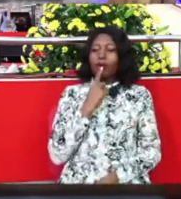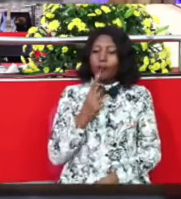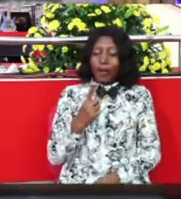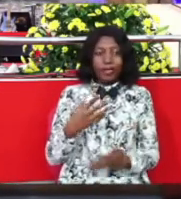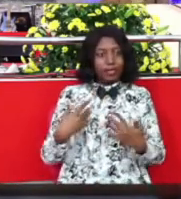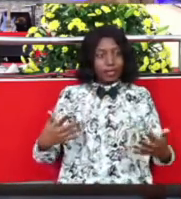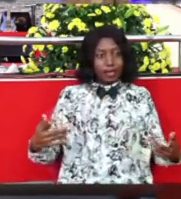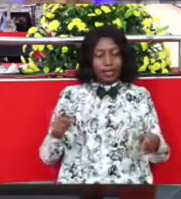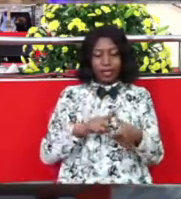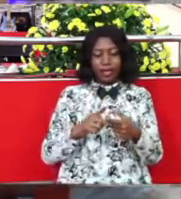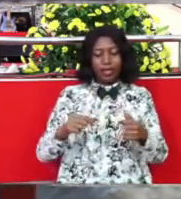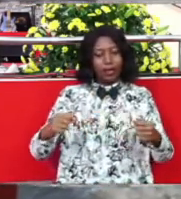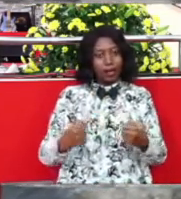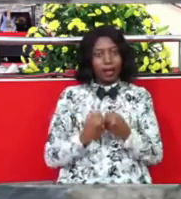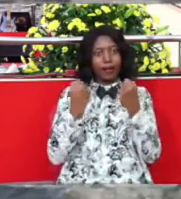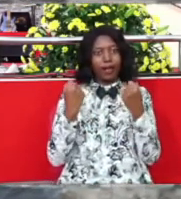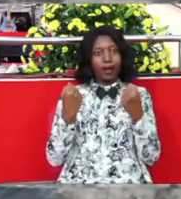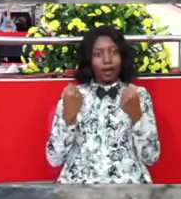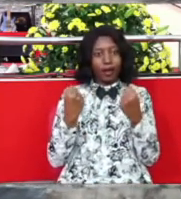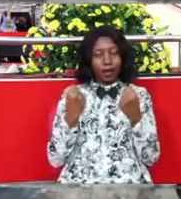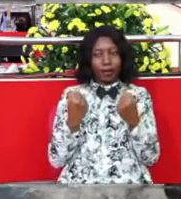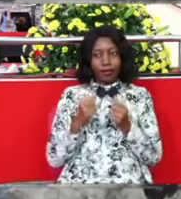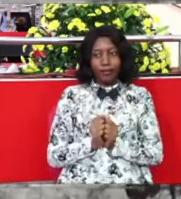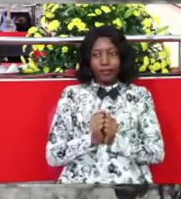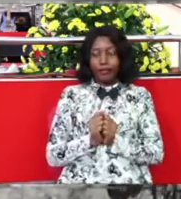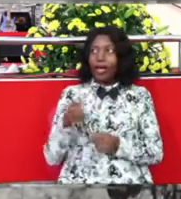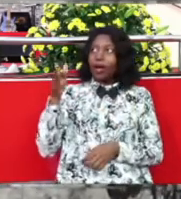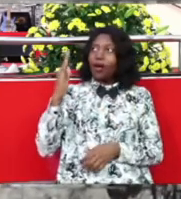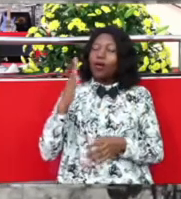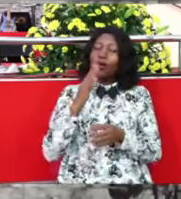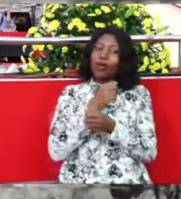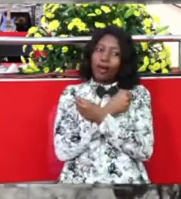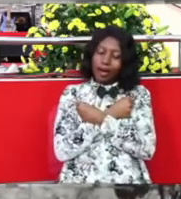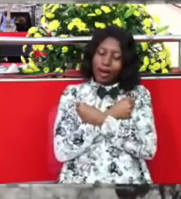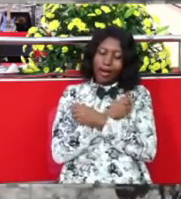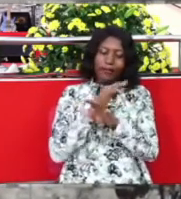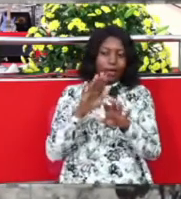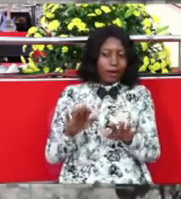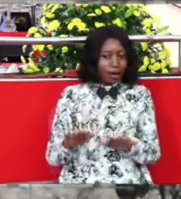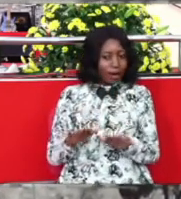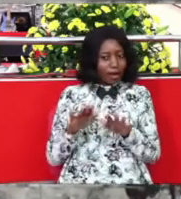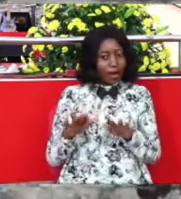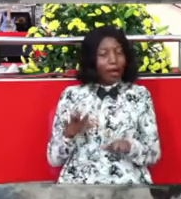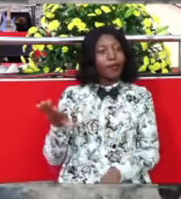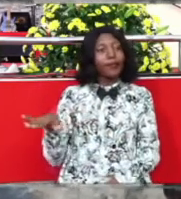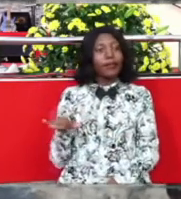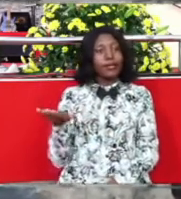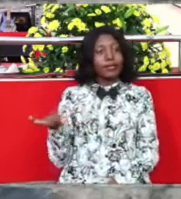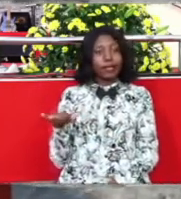happens. Anaamuru vitu na vinatendeka. He loves a place of calmness. Mahali patulivu. A place